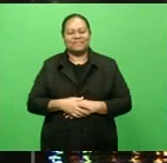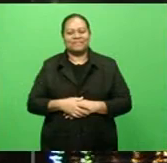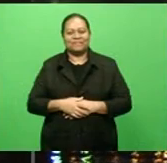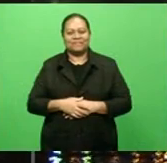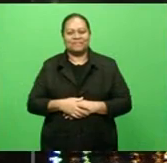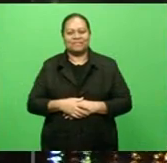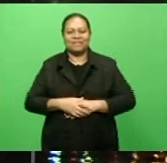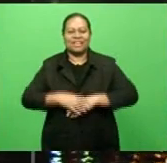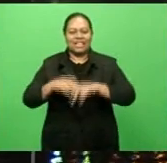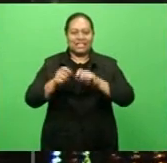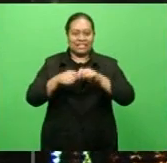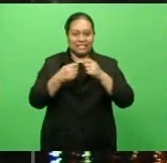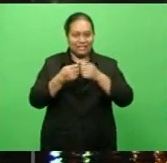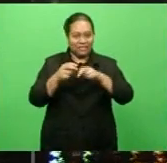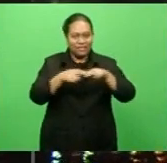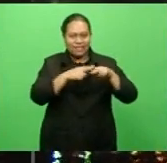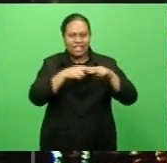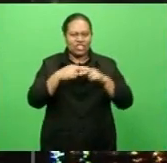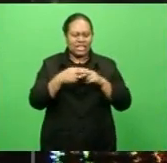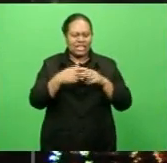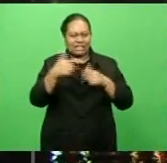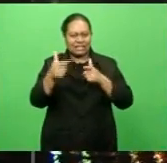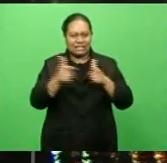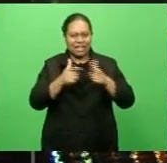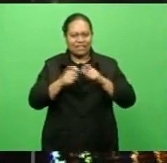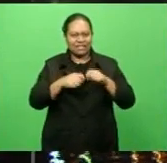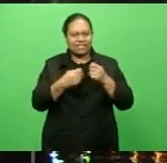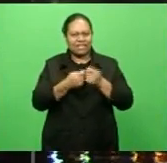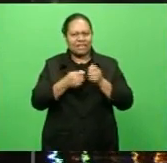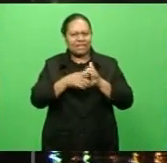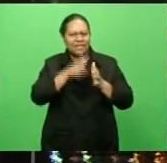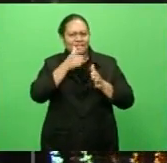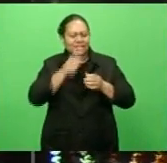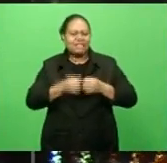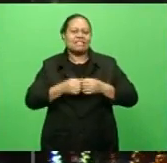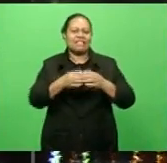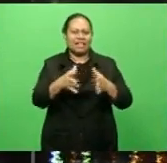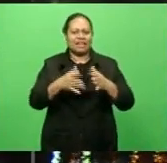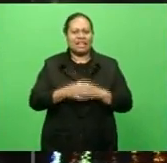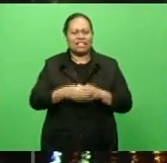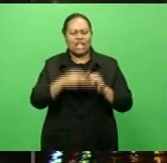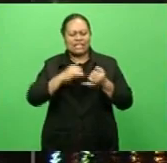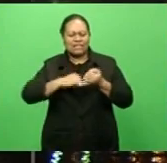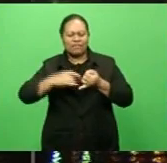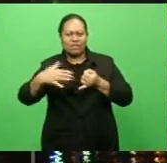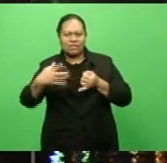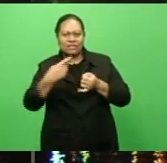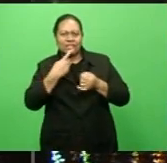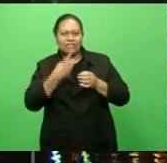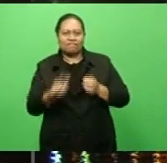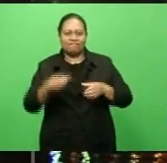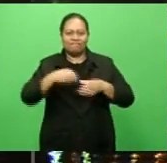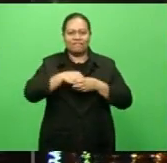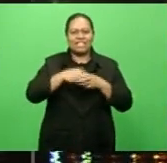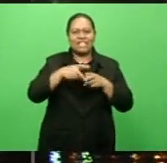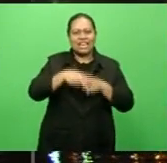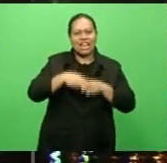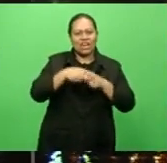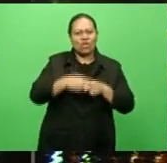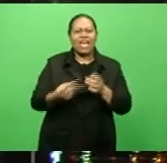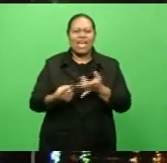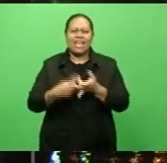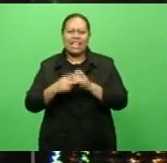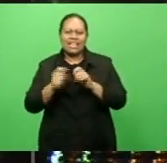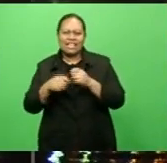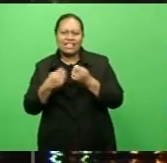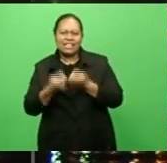Two Fiji Sevens players made their Skipper Cup debut yesterday. Sevoloni Modena Rangi featured Fernando Nga, while Napoleoni Ratu was